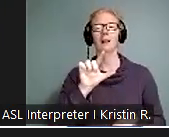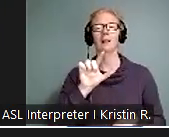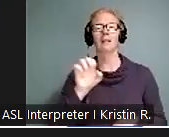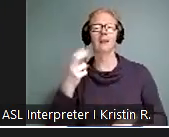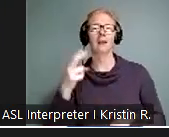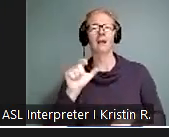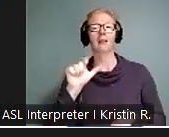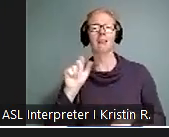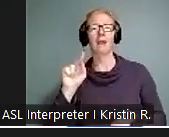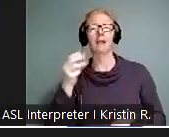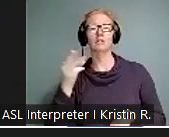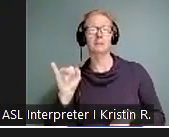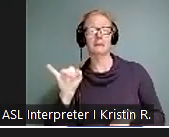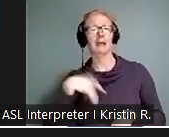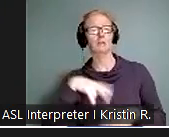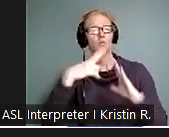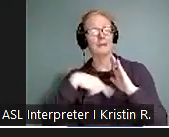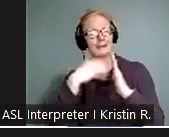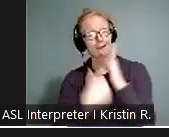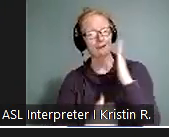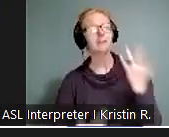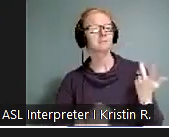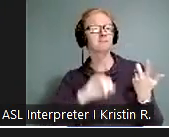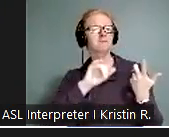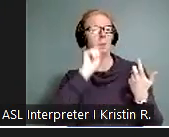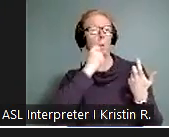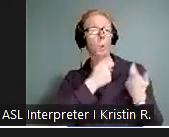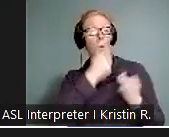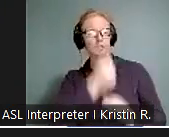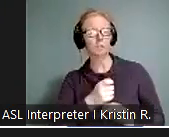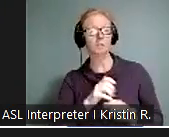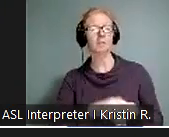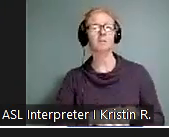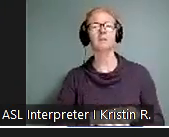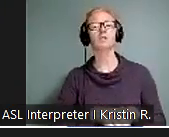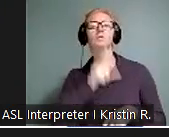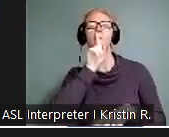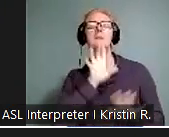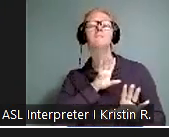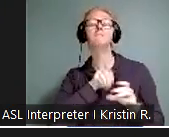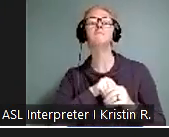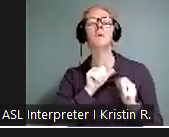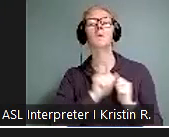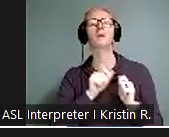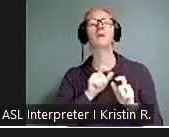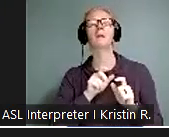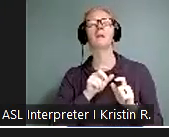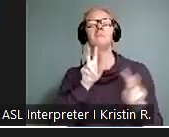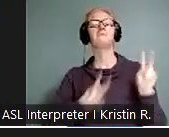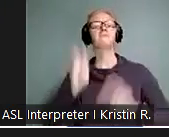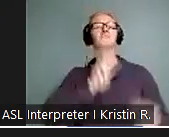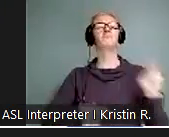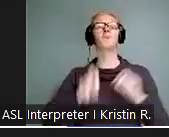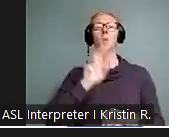be some cool things for you if you're interested in, you know, maybe passively engaging more with disability justice, or